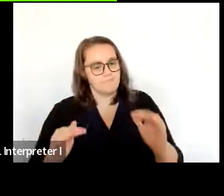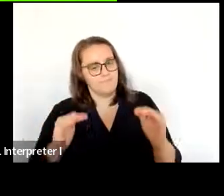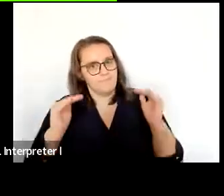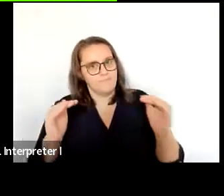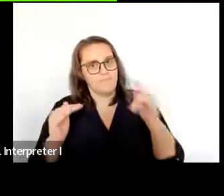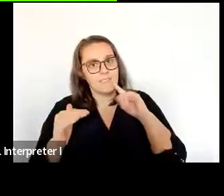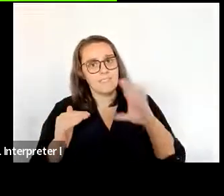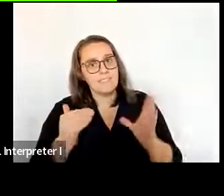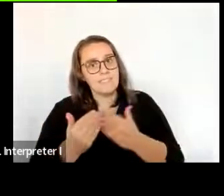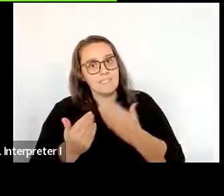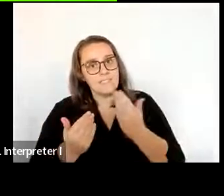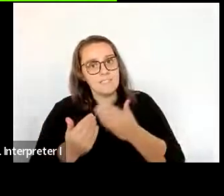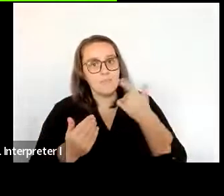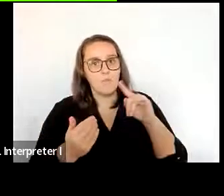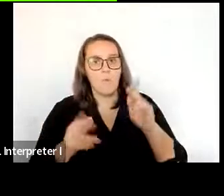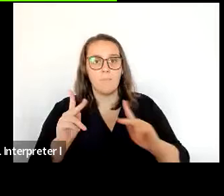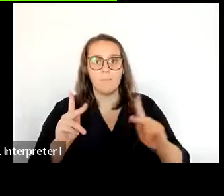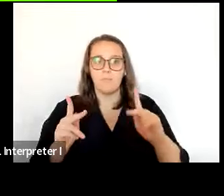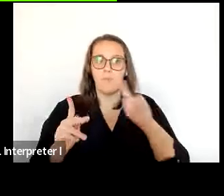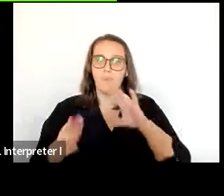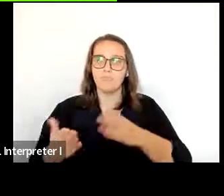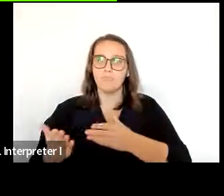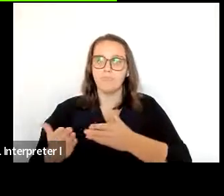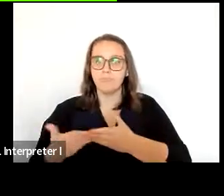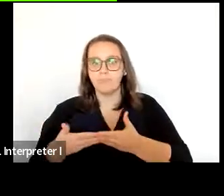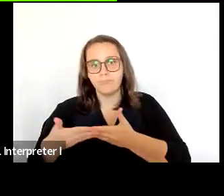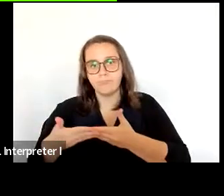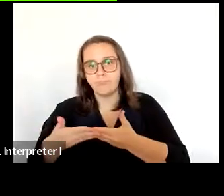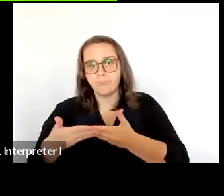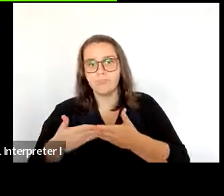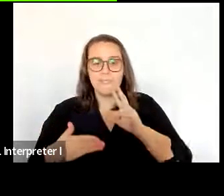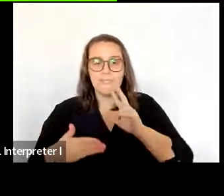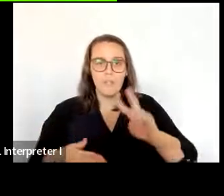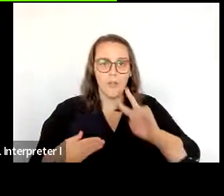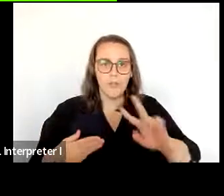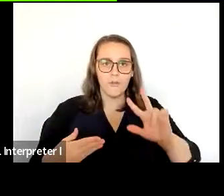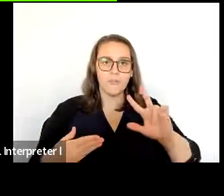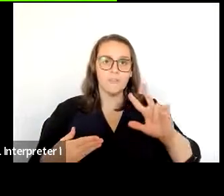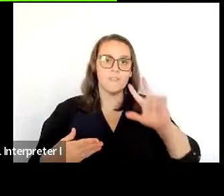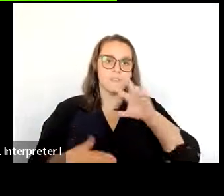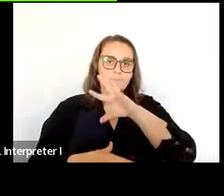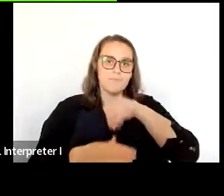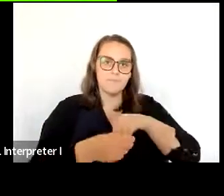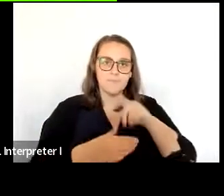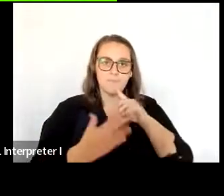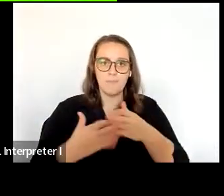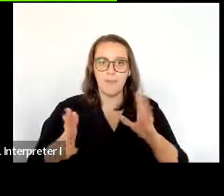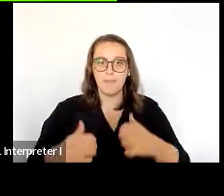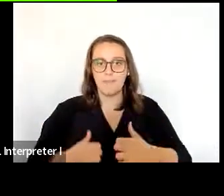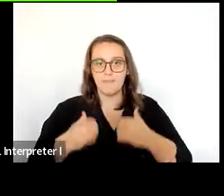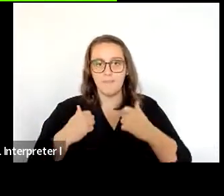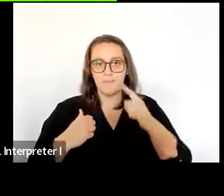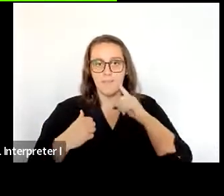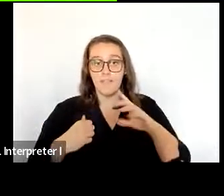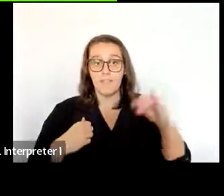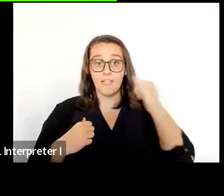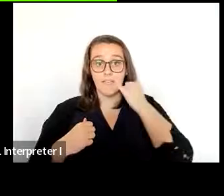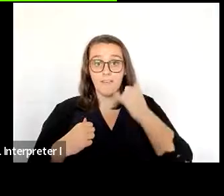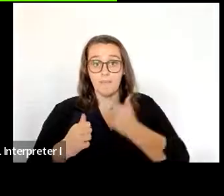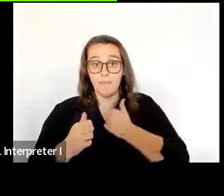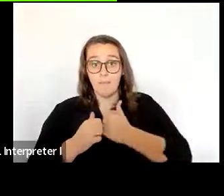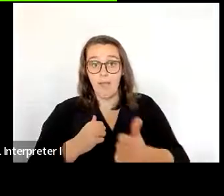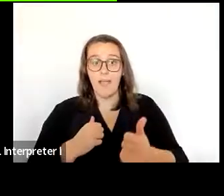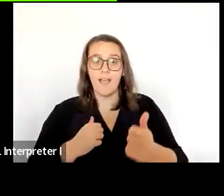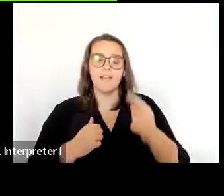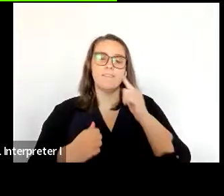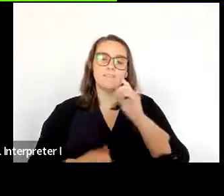babies and toddlers to fully participate in public life. Given these facts, the committee recommends, assuming this is adopted, council approval